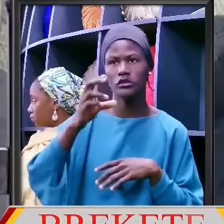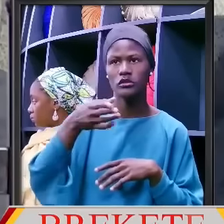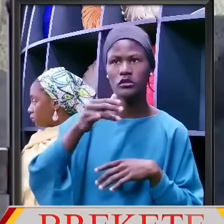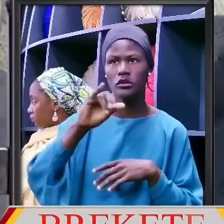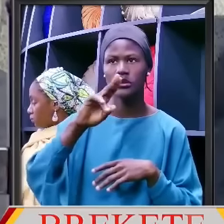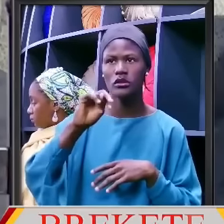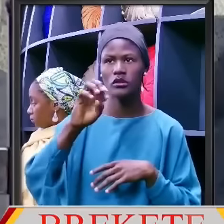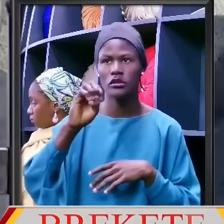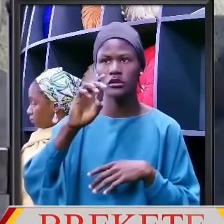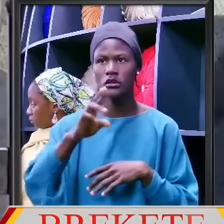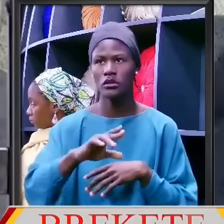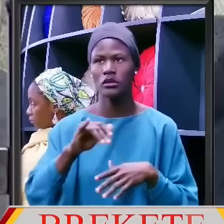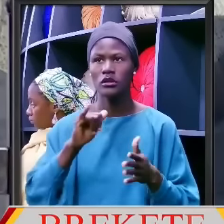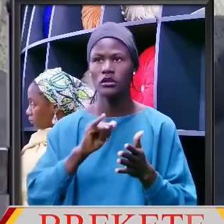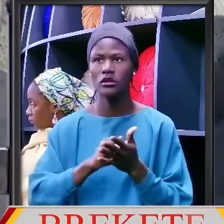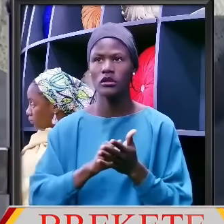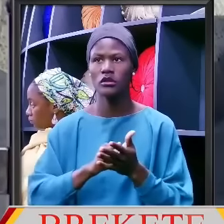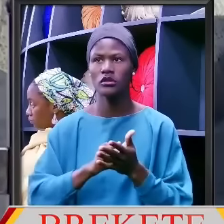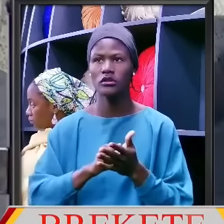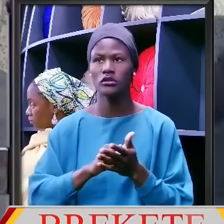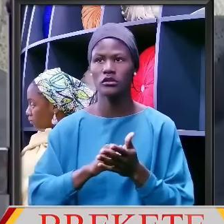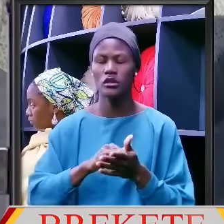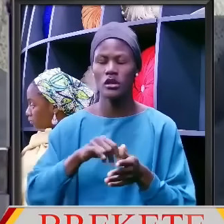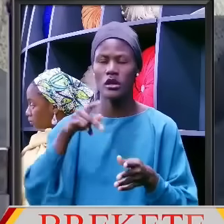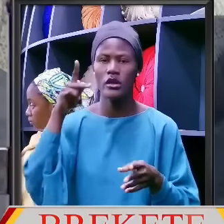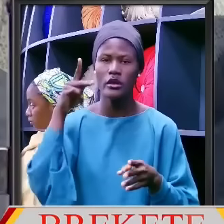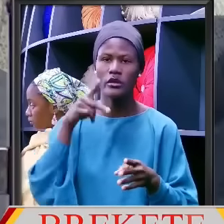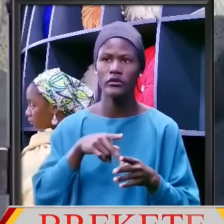invest only $50,000.